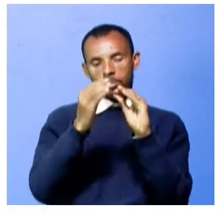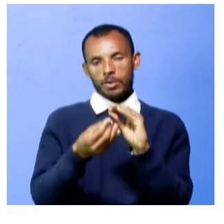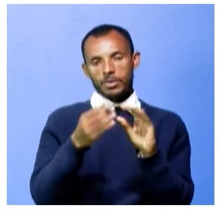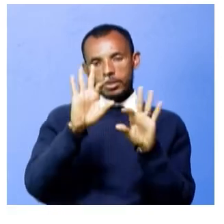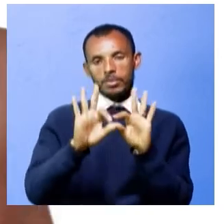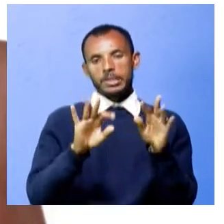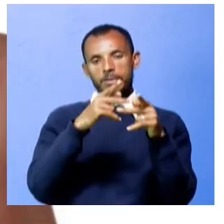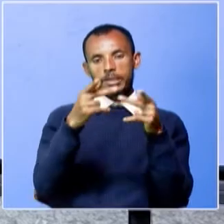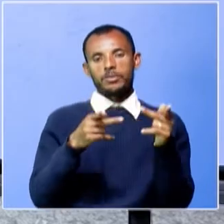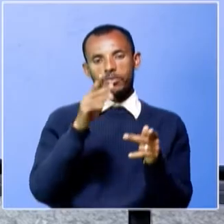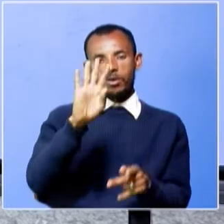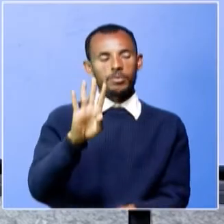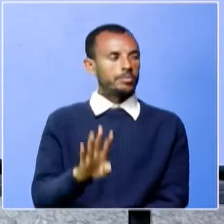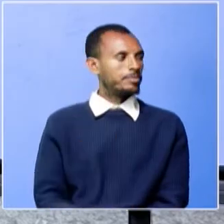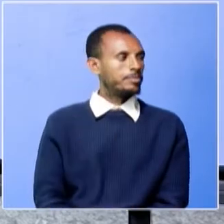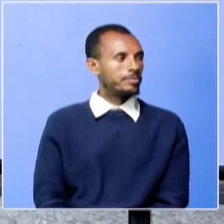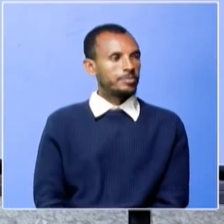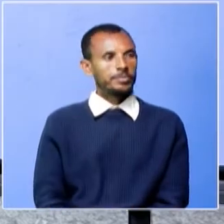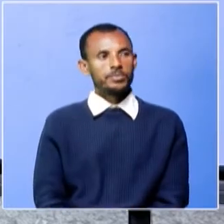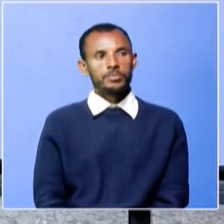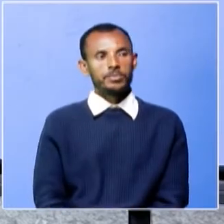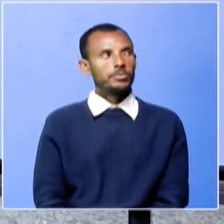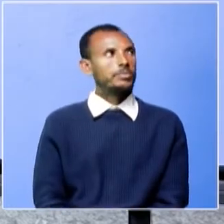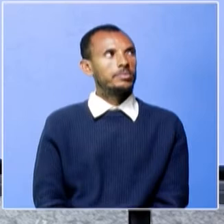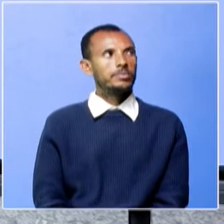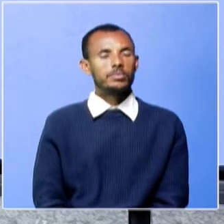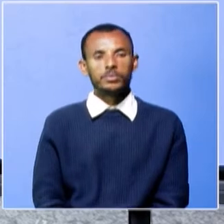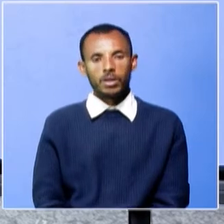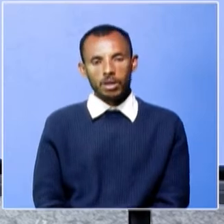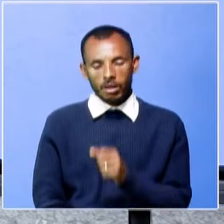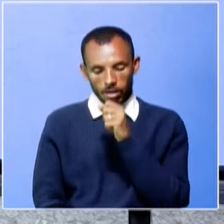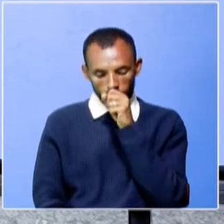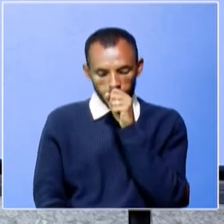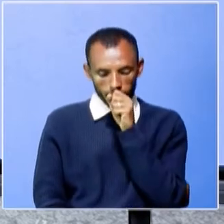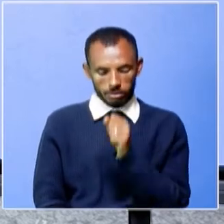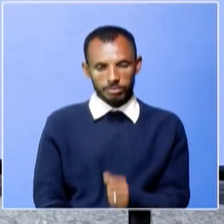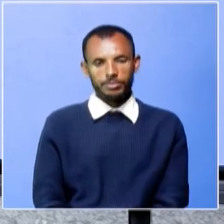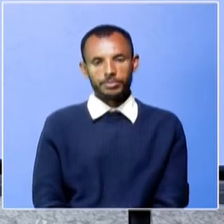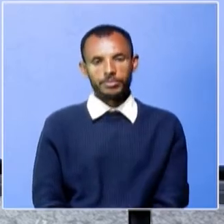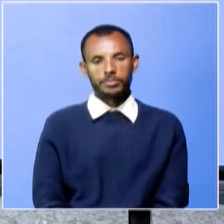4. Yeah,